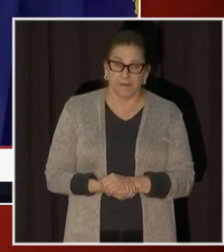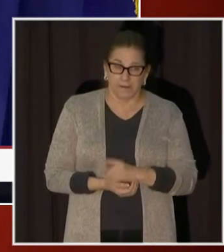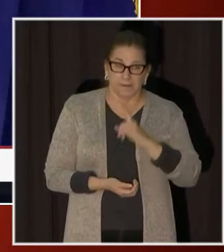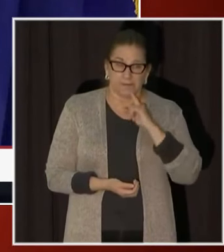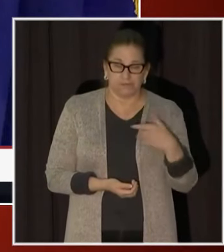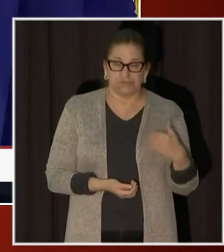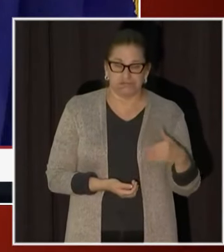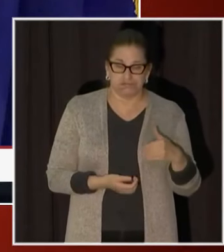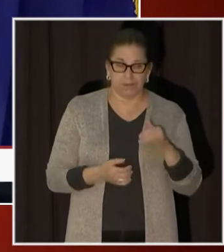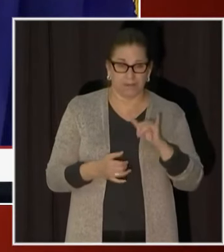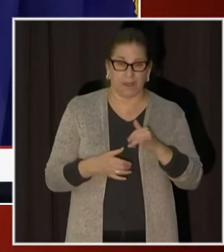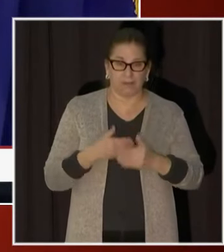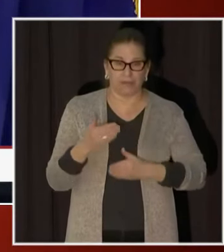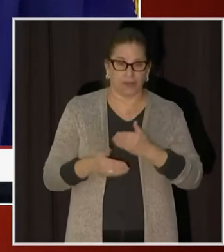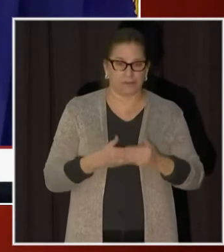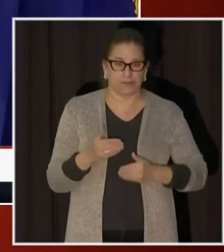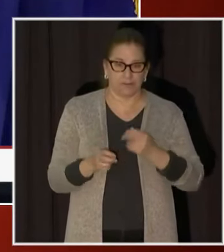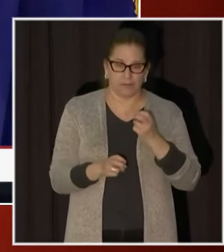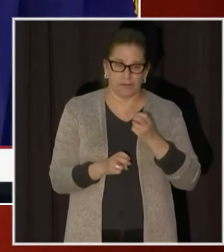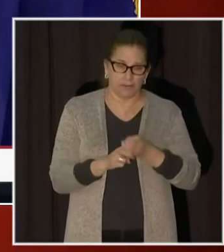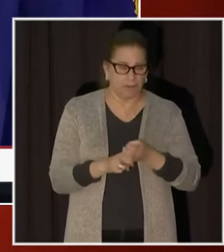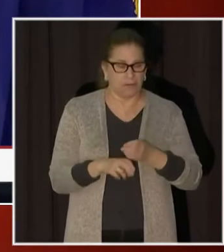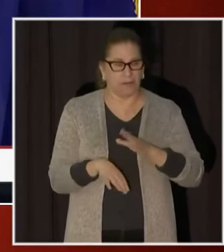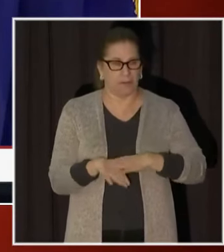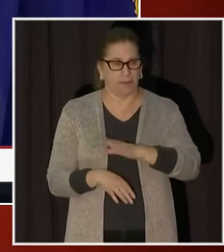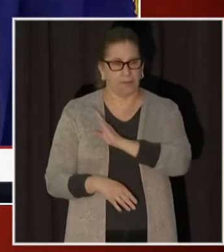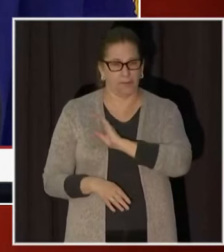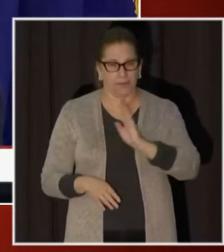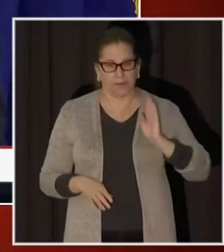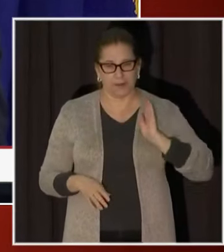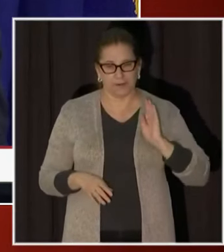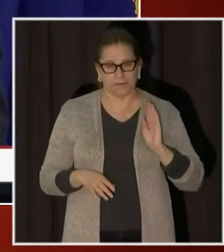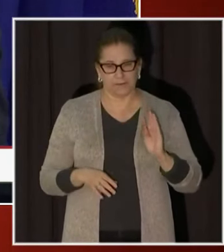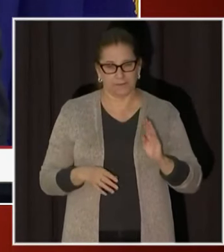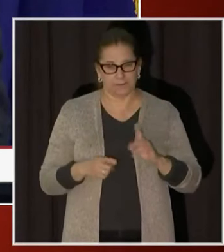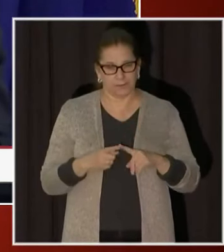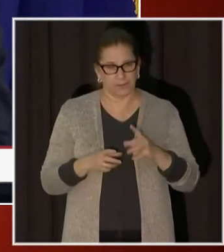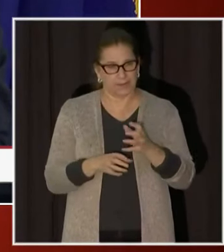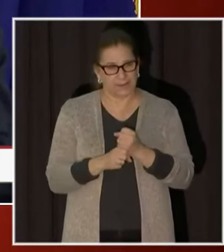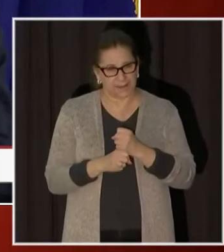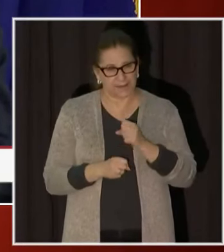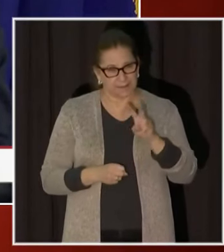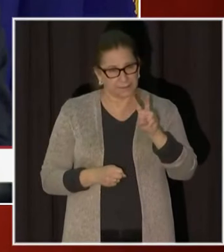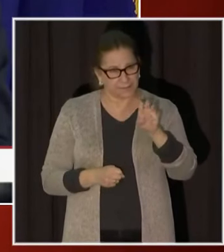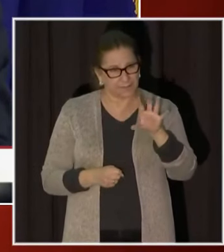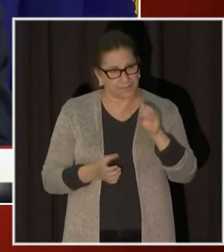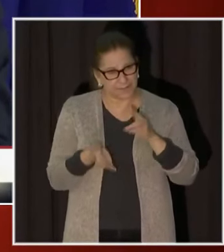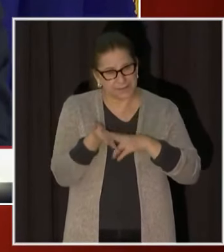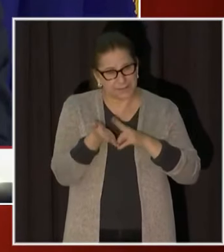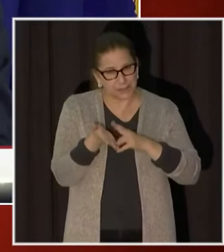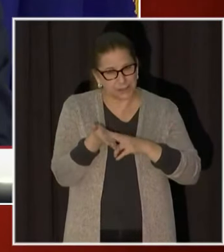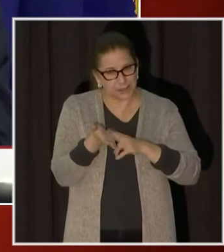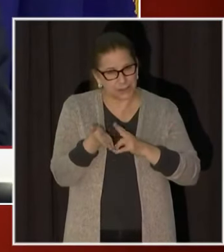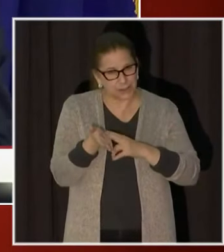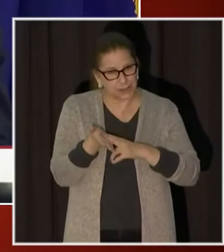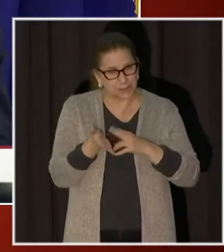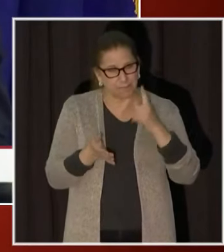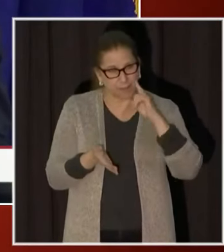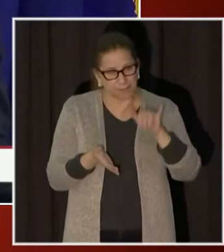it's also going to be hard on the board. And instead of getting 20 sheets, they're going to be